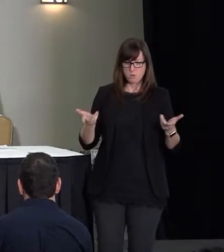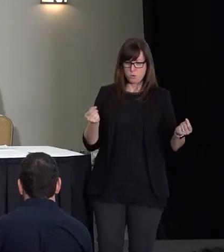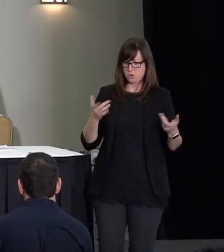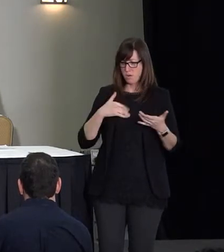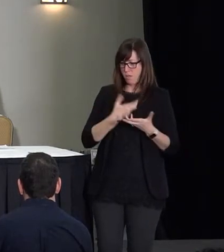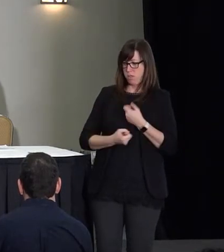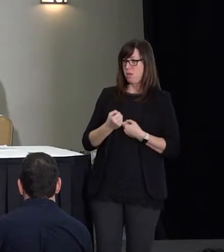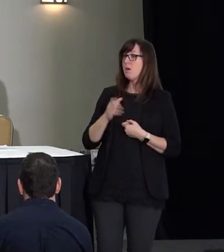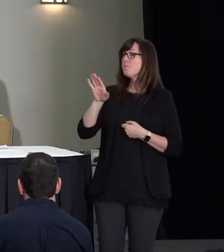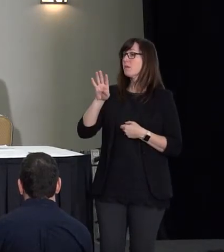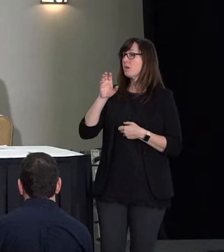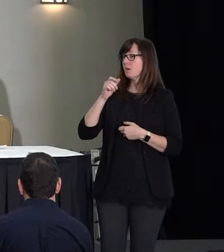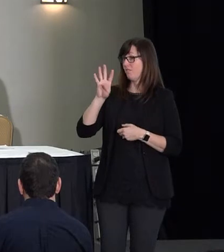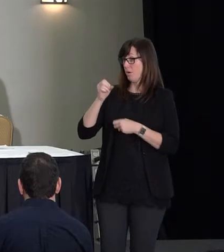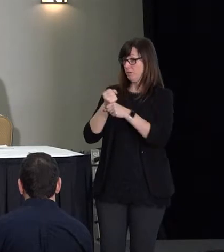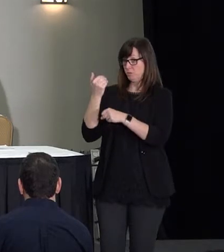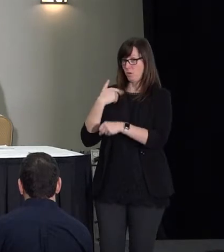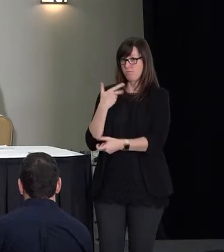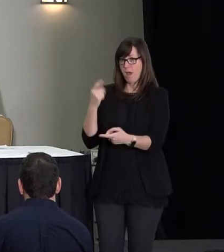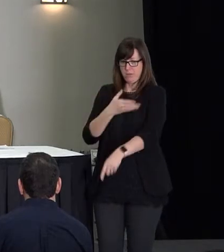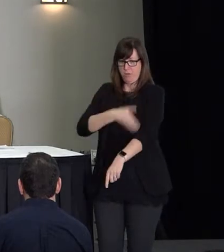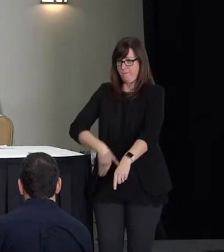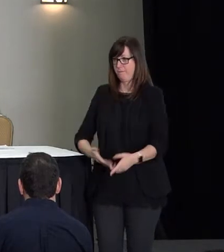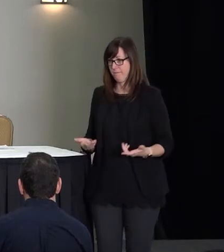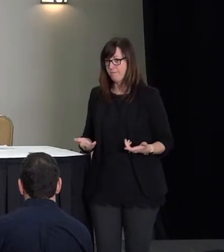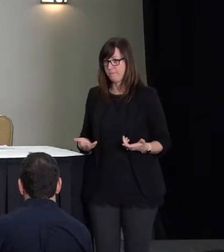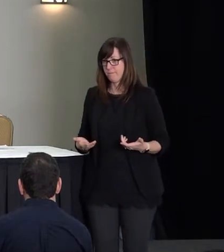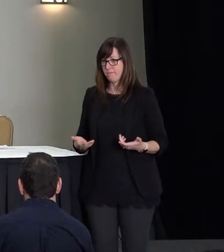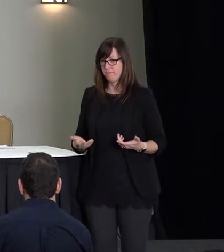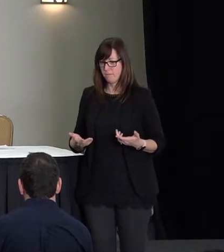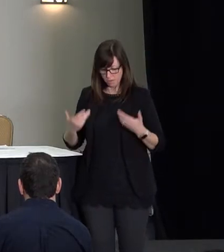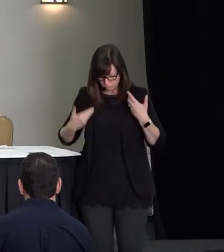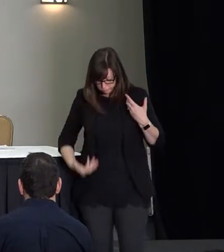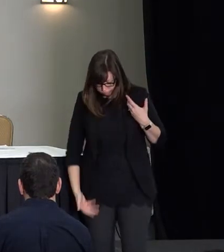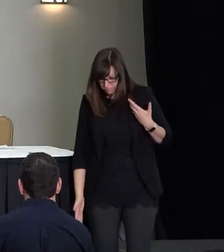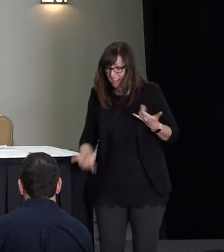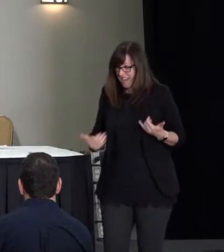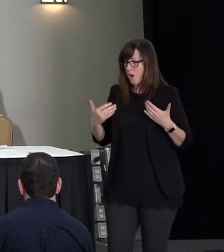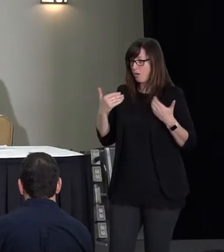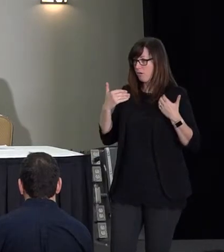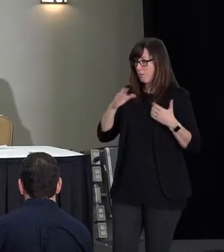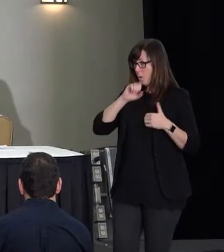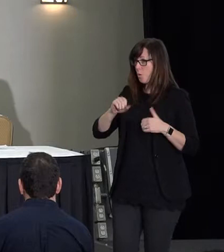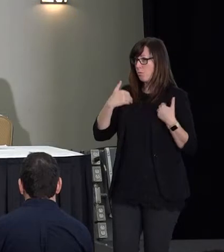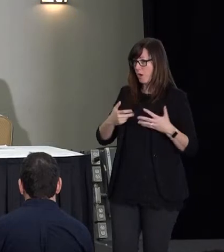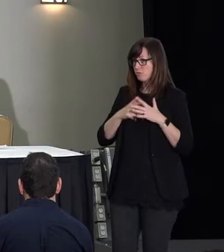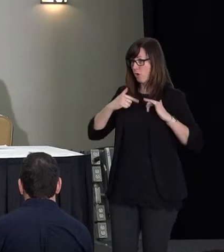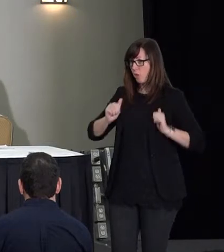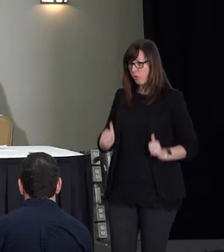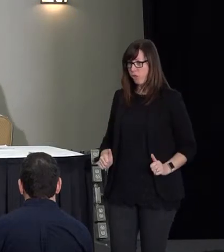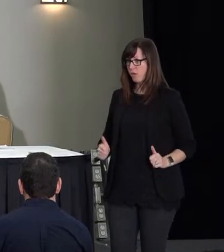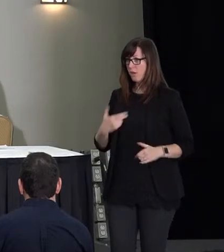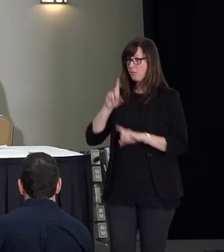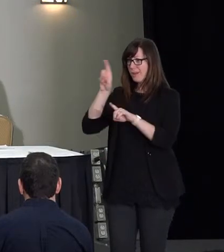I lost my arm 40 years ago. Other parts of my body are deteriorating, and I go for therapy. And